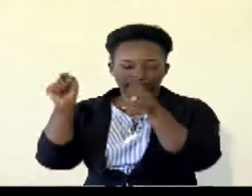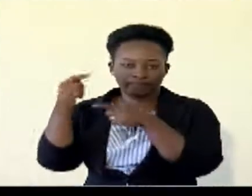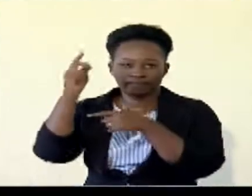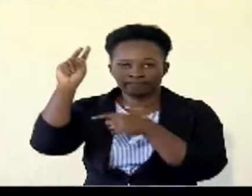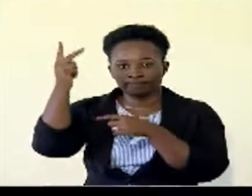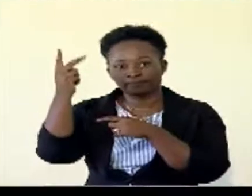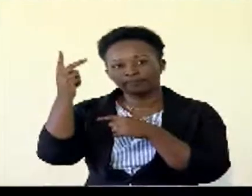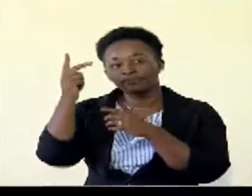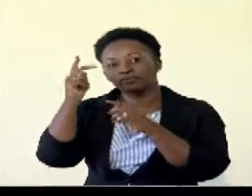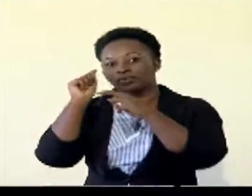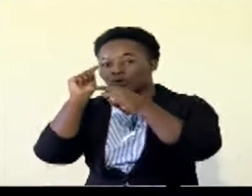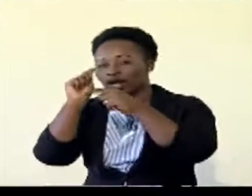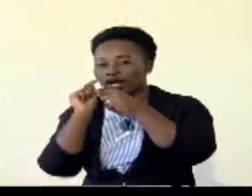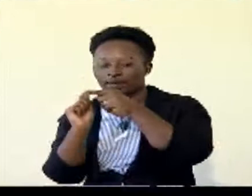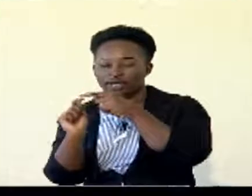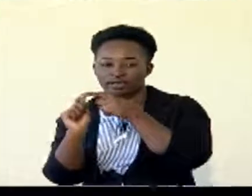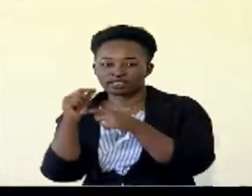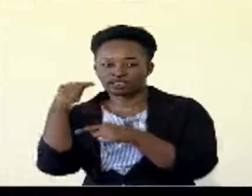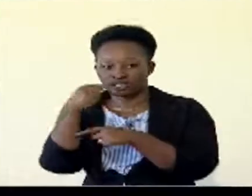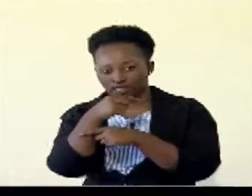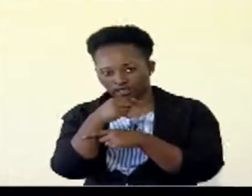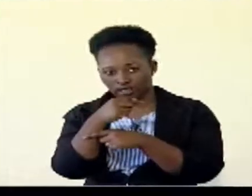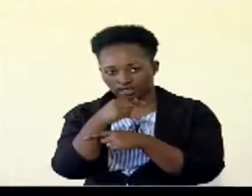squared. Divided by G.